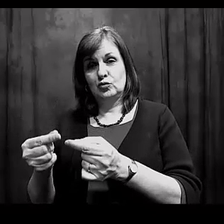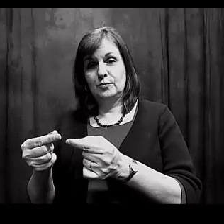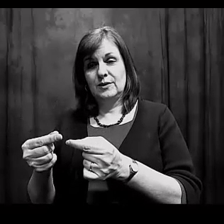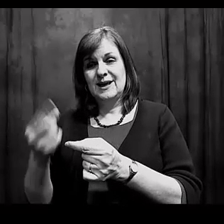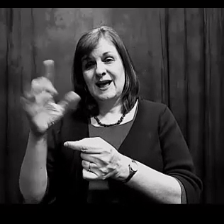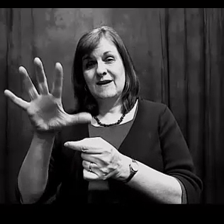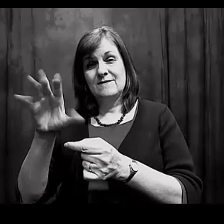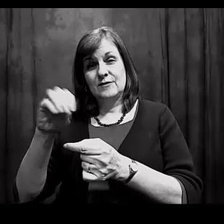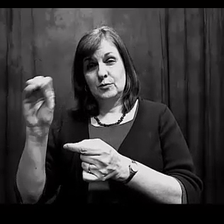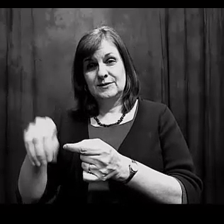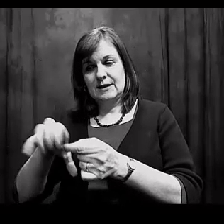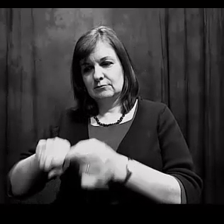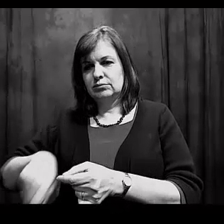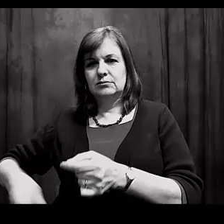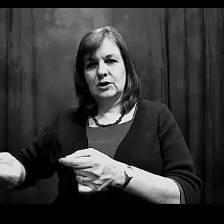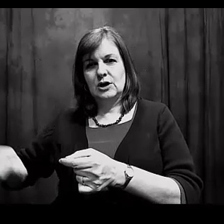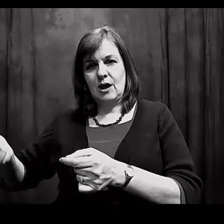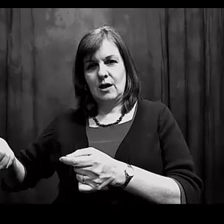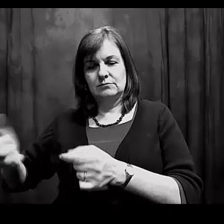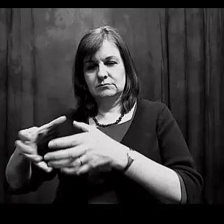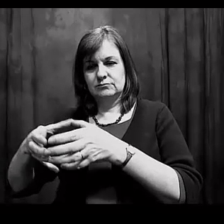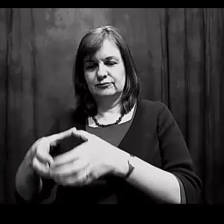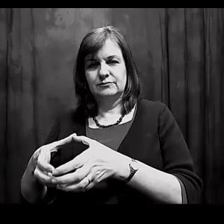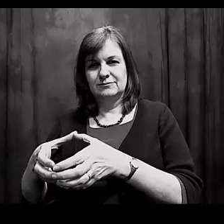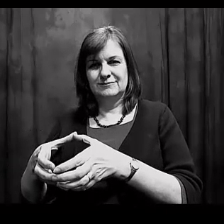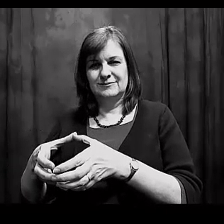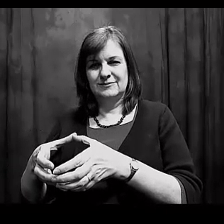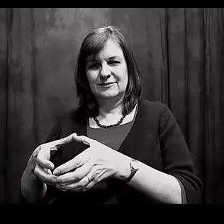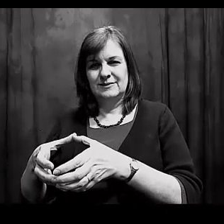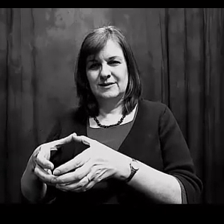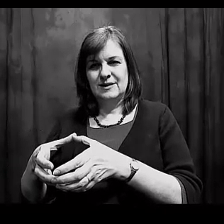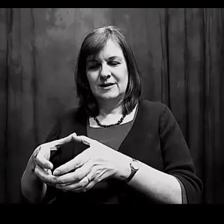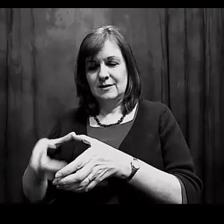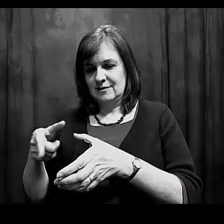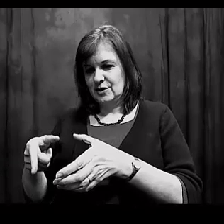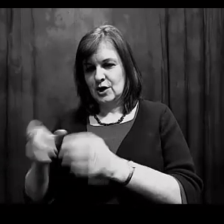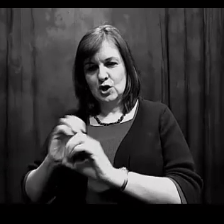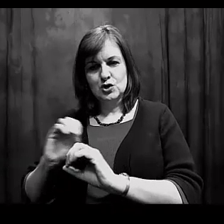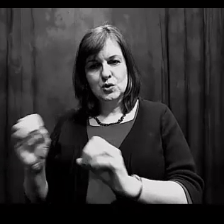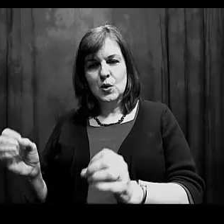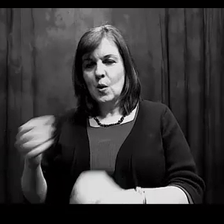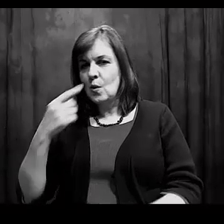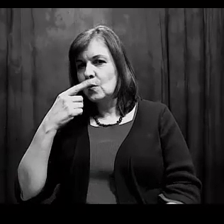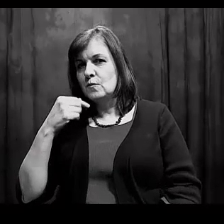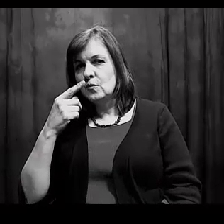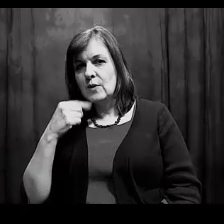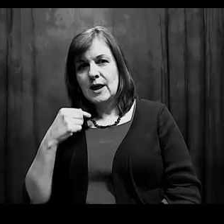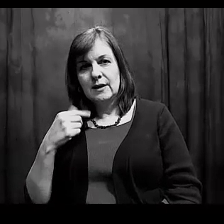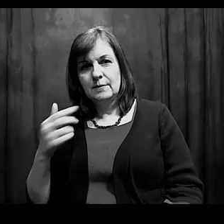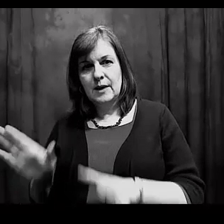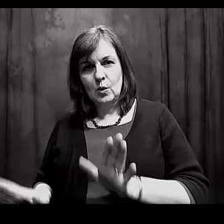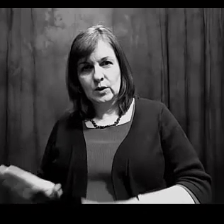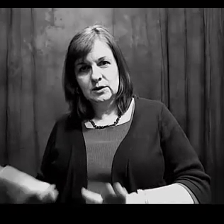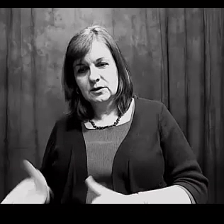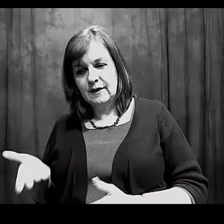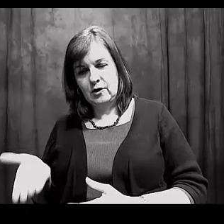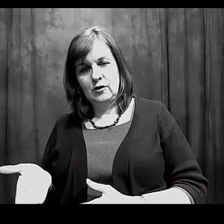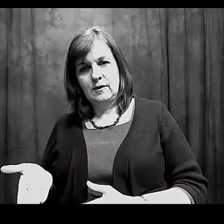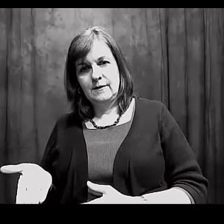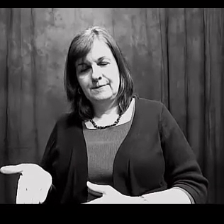I look at 50% of my population surviving here, I actually get no survivors that are